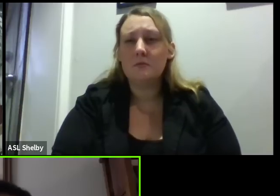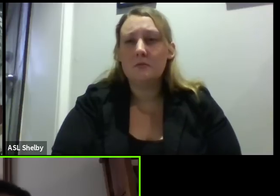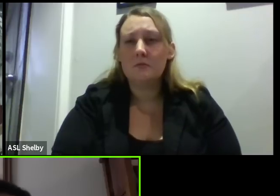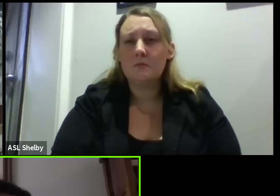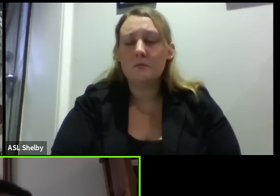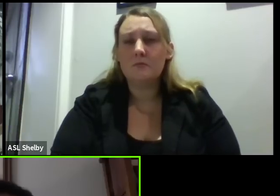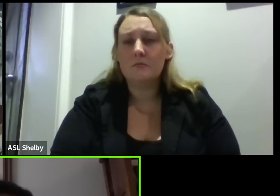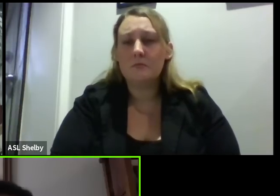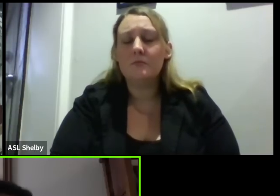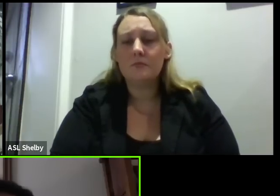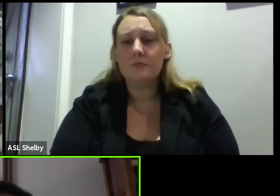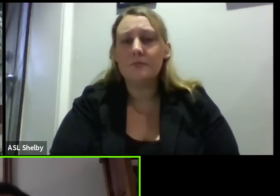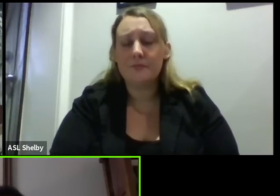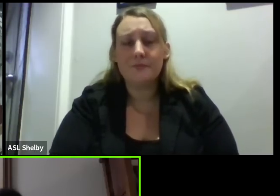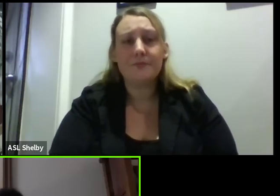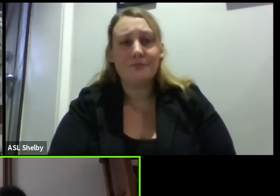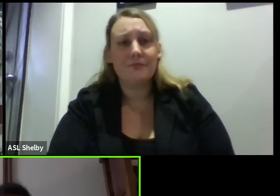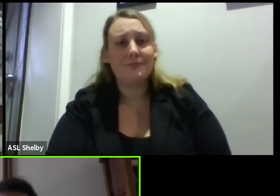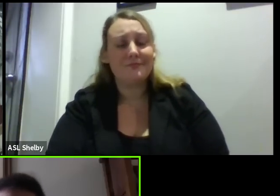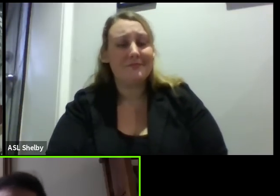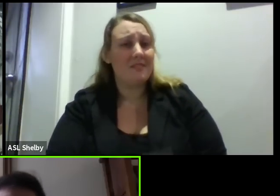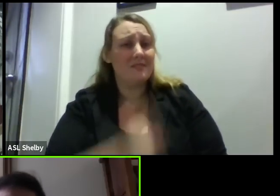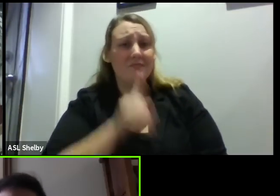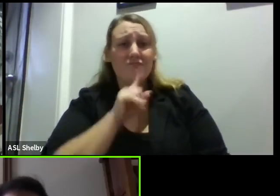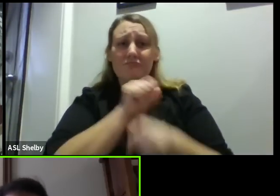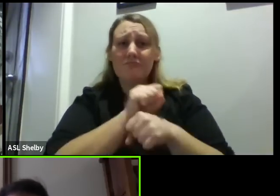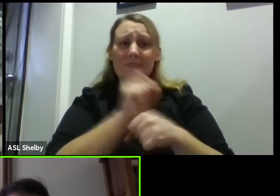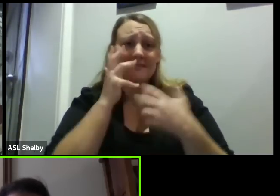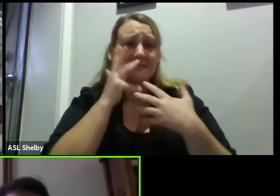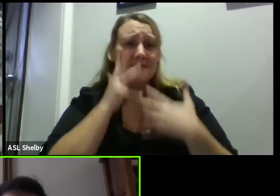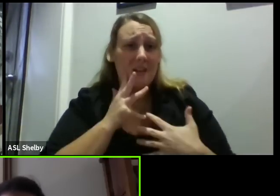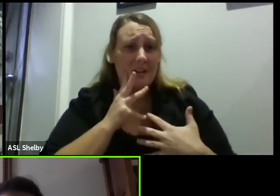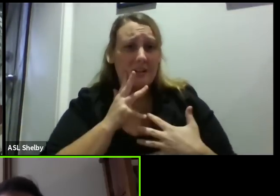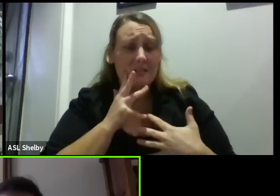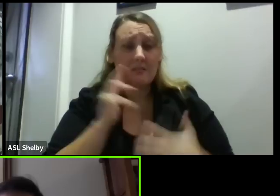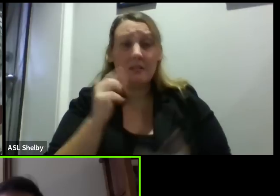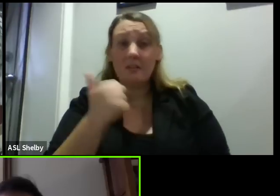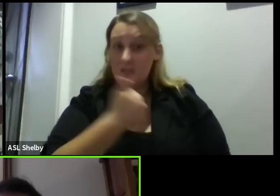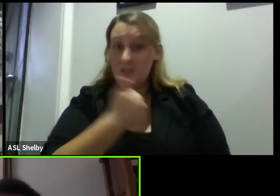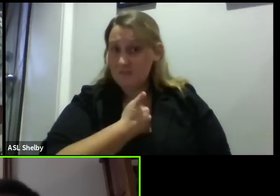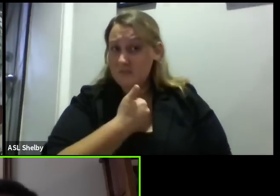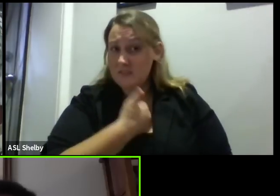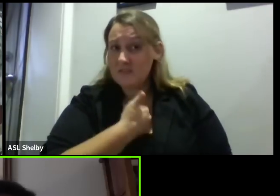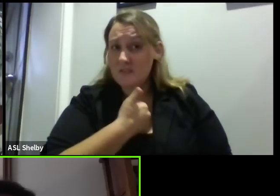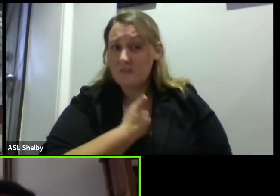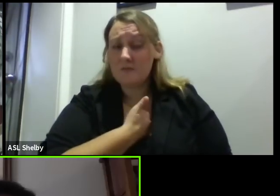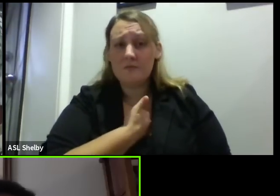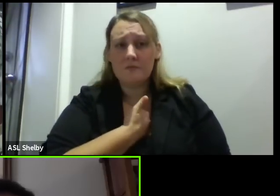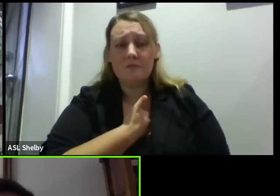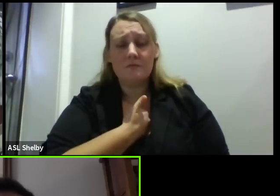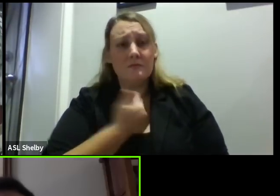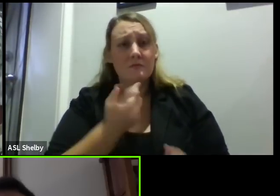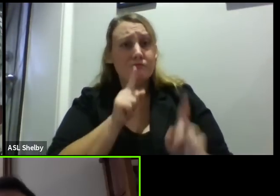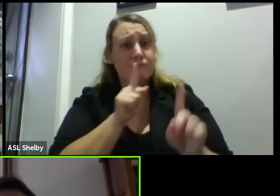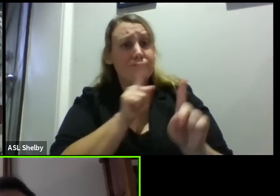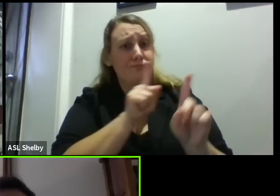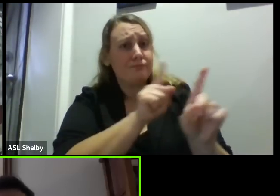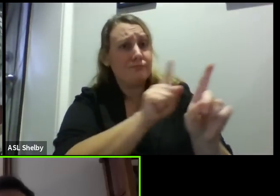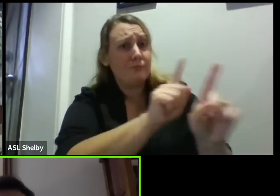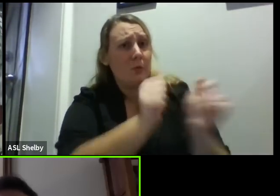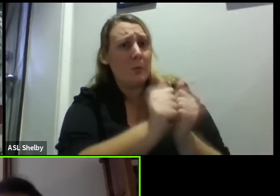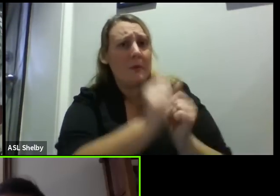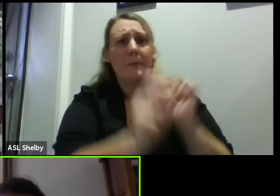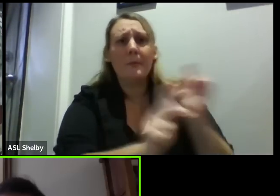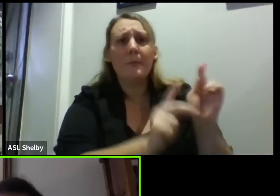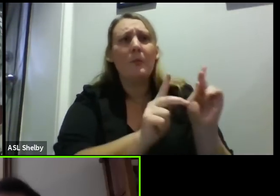It's very unfortunate. I myself have accompanied people to file complaints at the local police department. And it is unbelievable how the